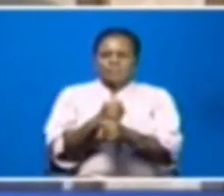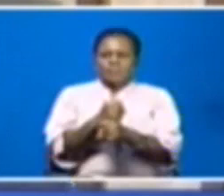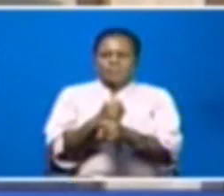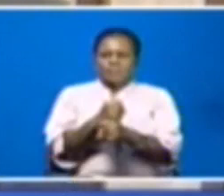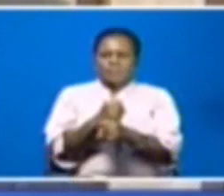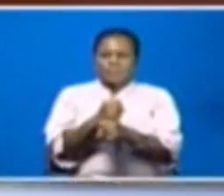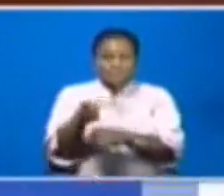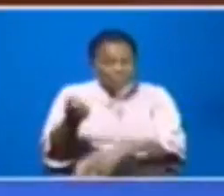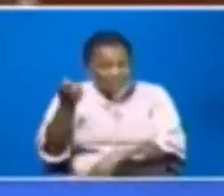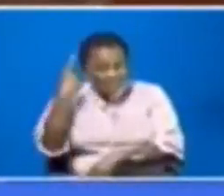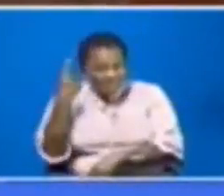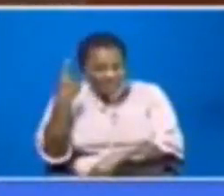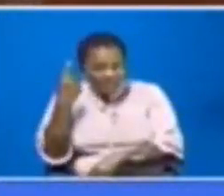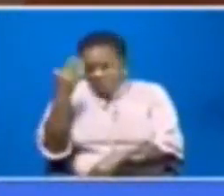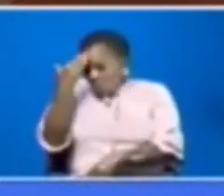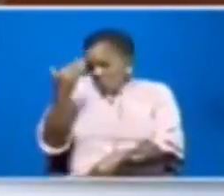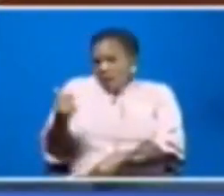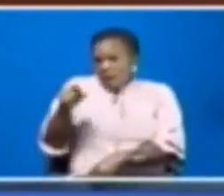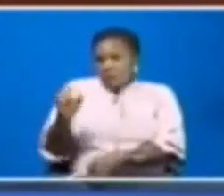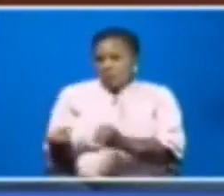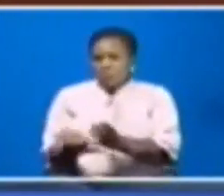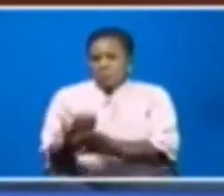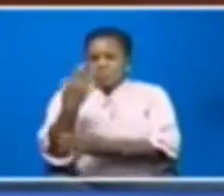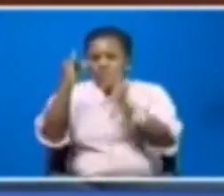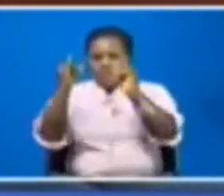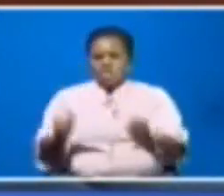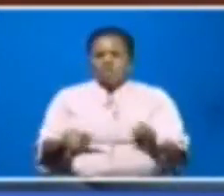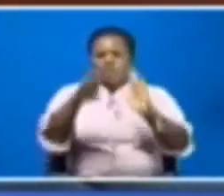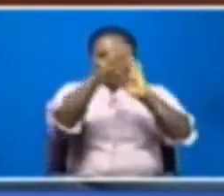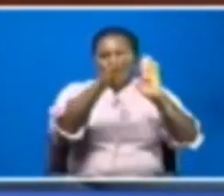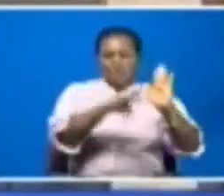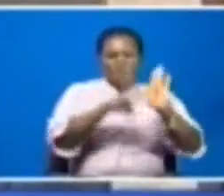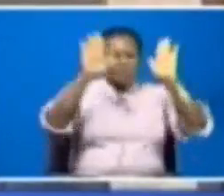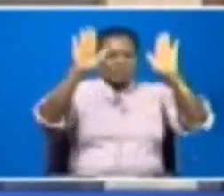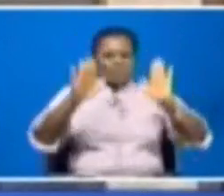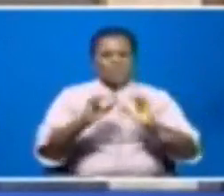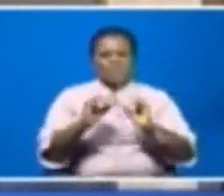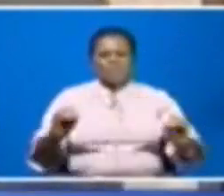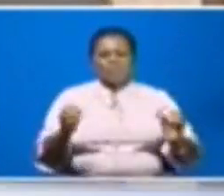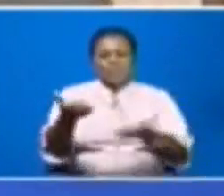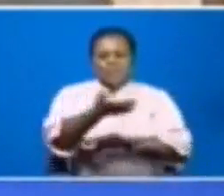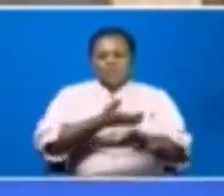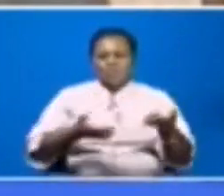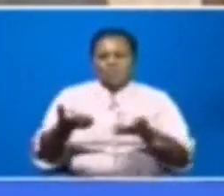Am I talking to somebody? Why are you creating new programs that are irrelevant to our economy?